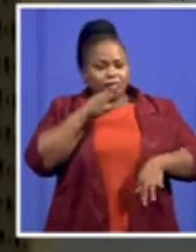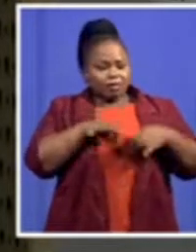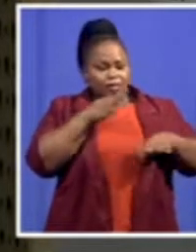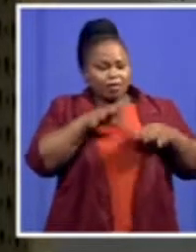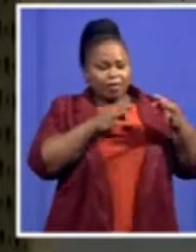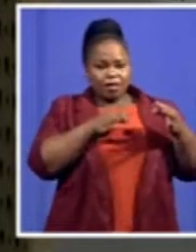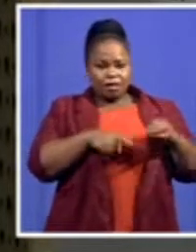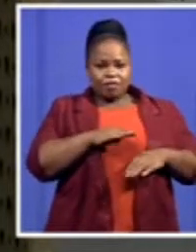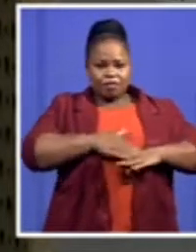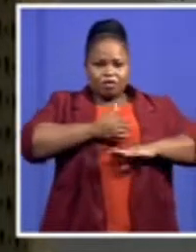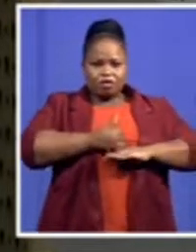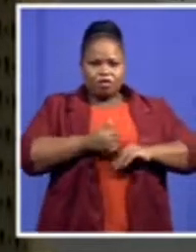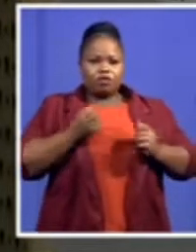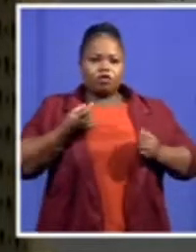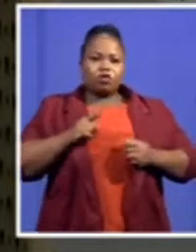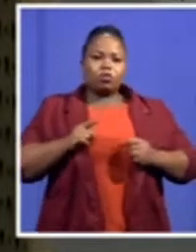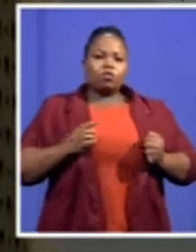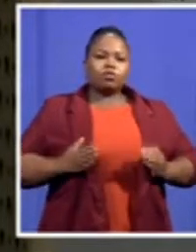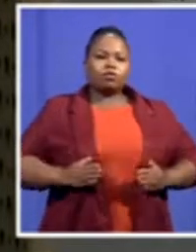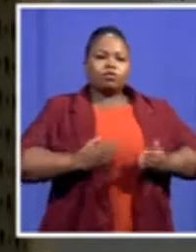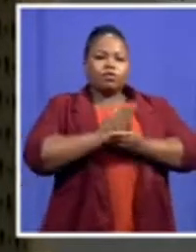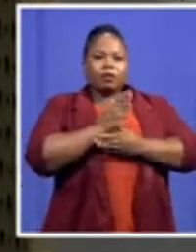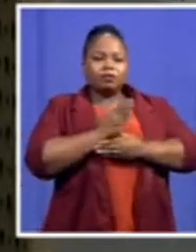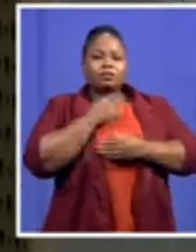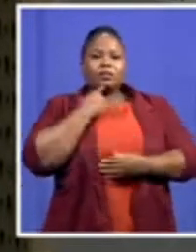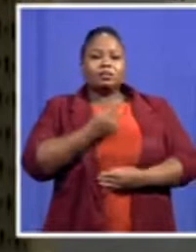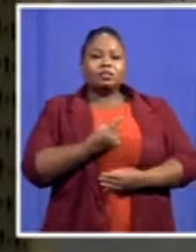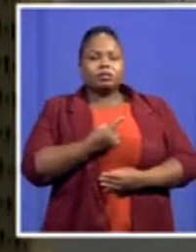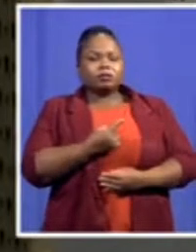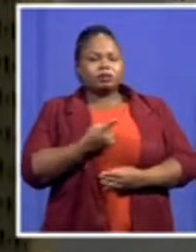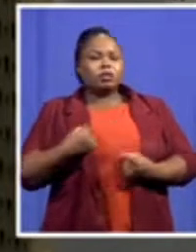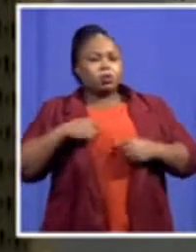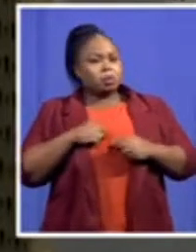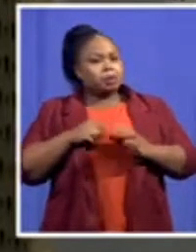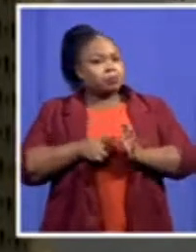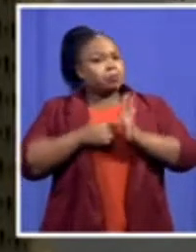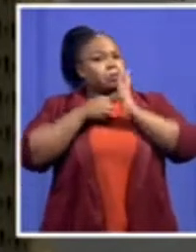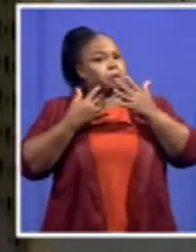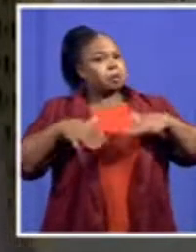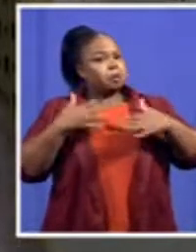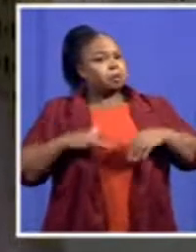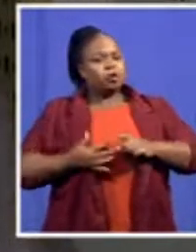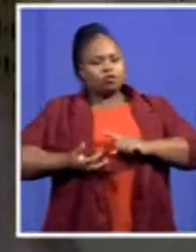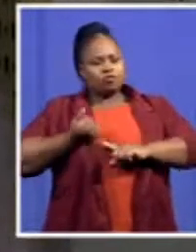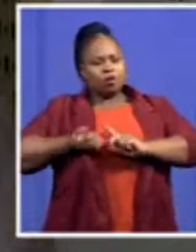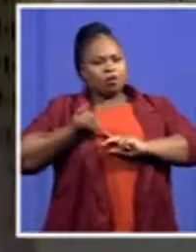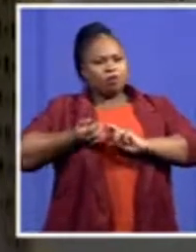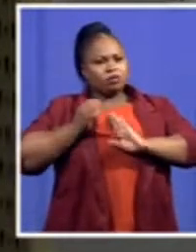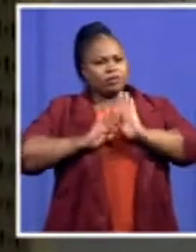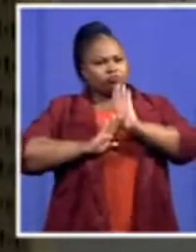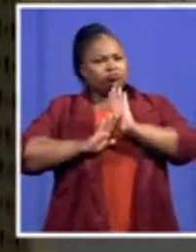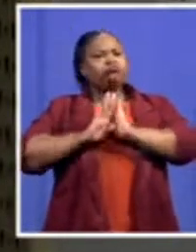Human Rights, progress has been impressive in this regard, considering the fact that clean running water